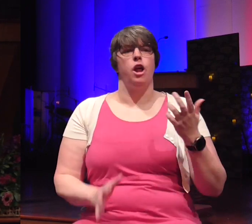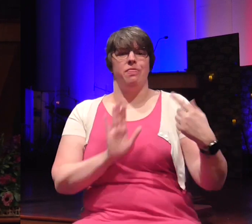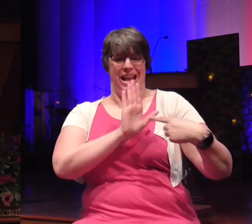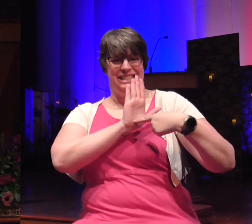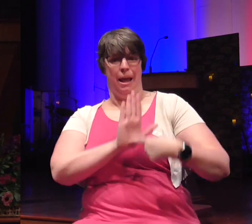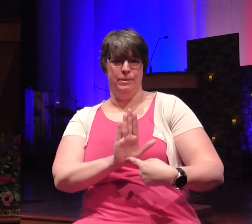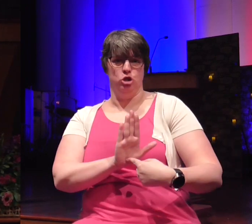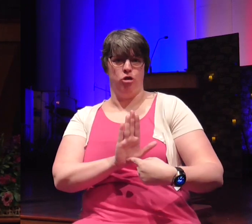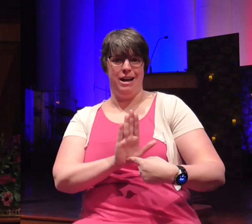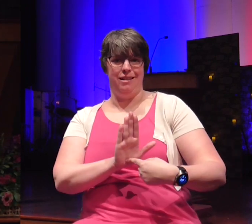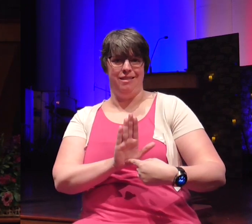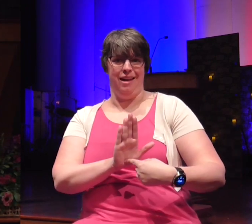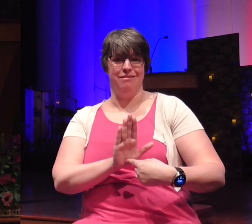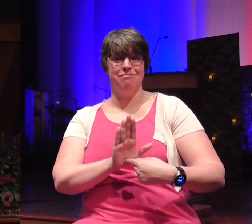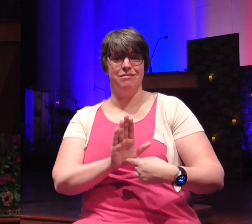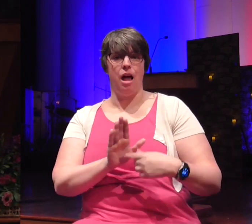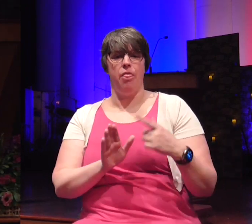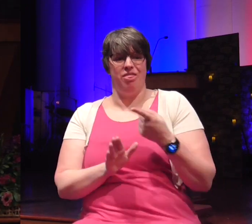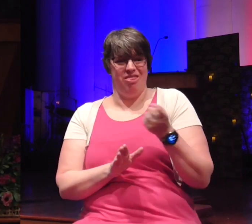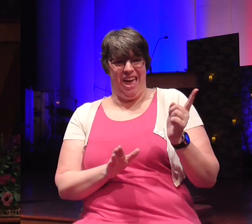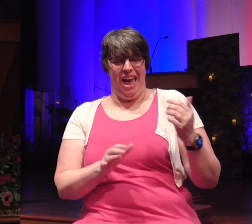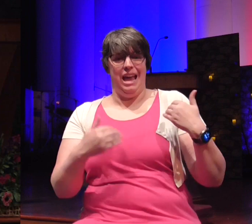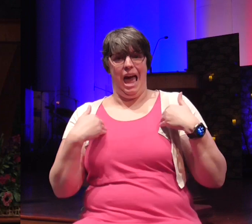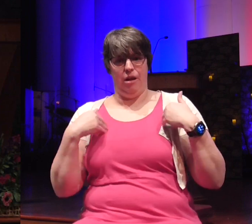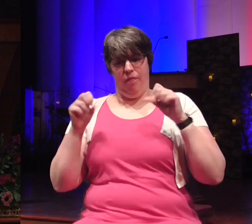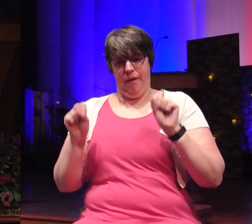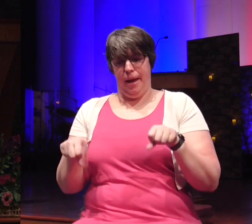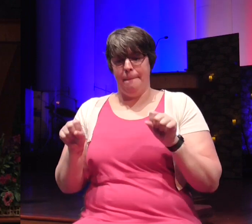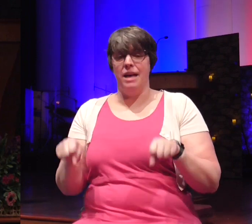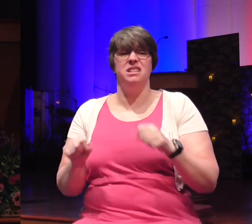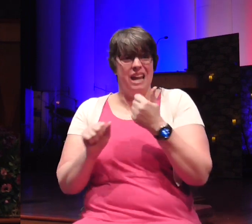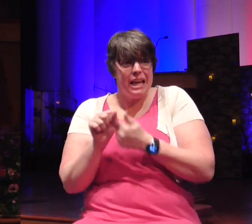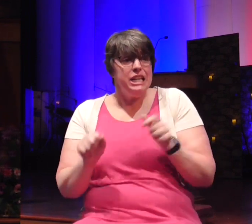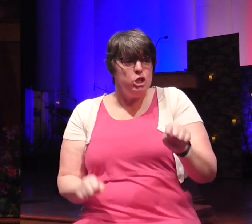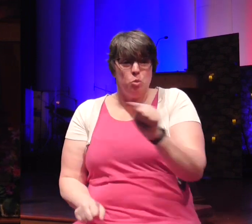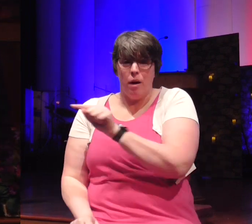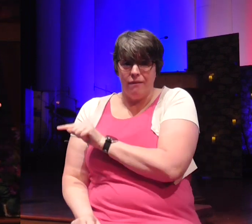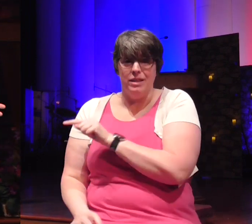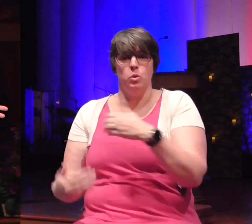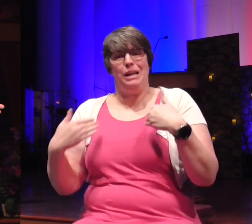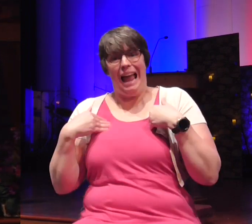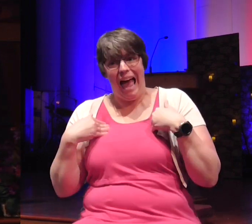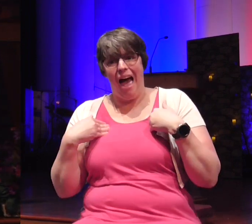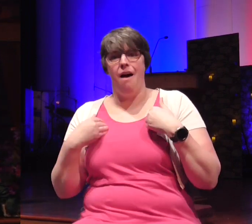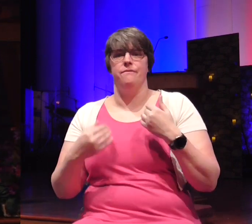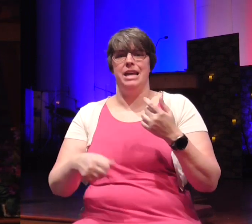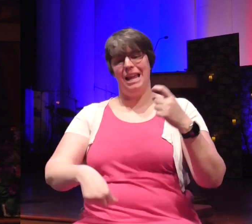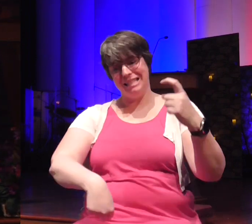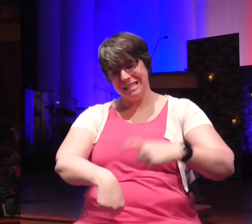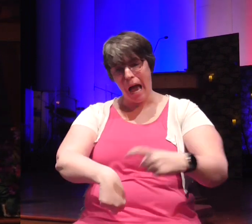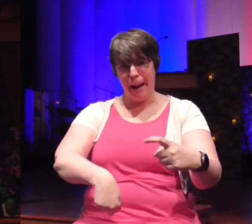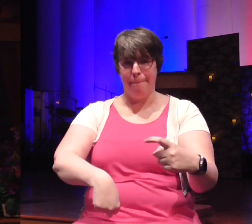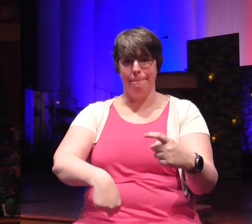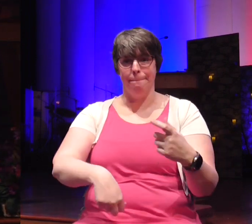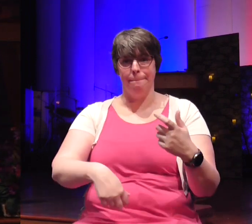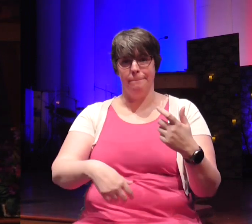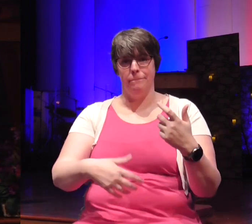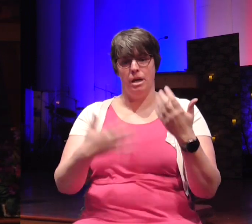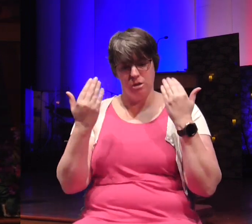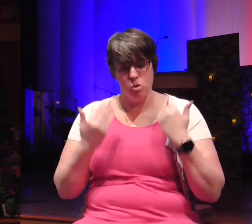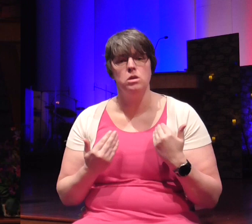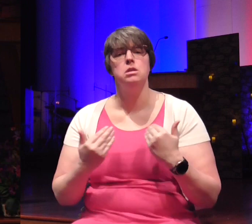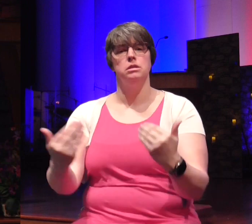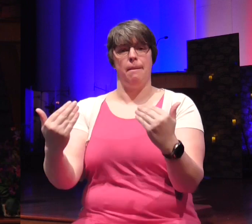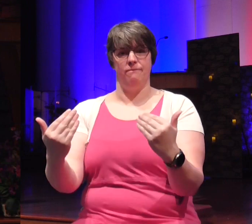heartivism. This is a capacity not just for them, but for every one of us. It's time in our world for us to